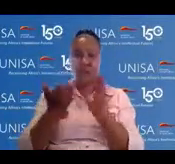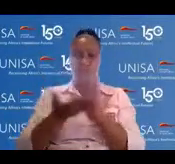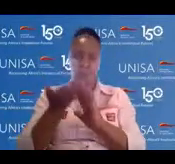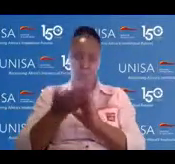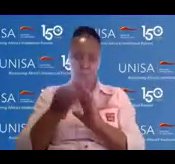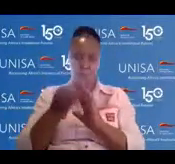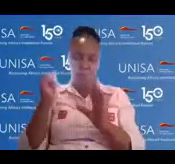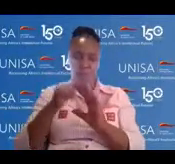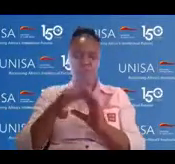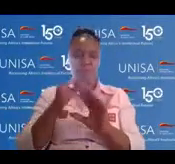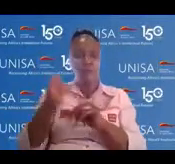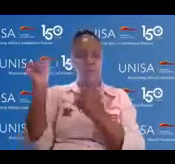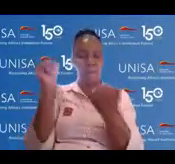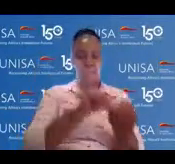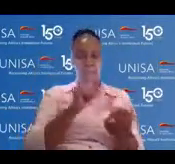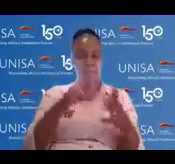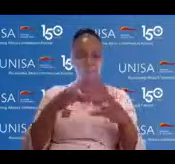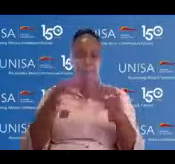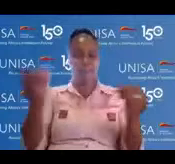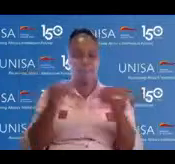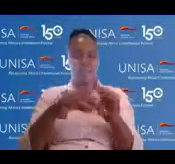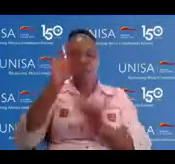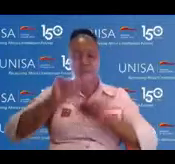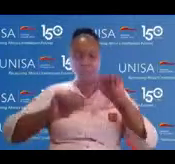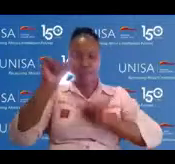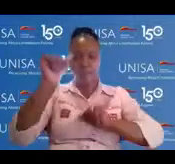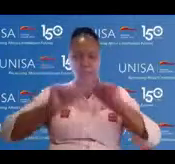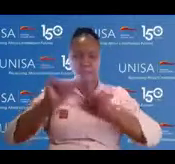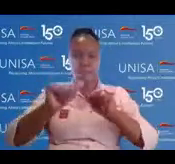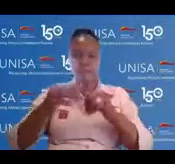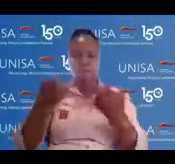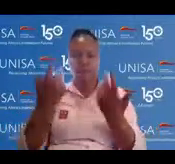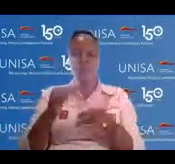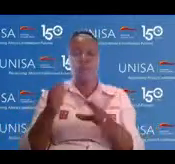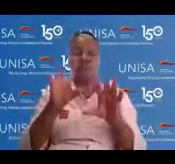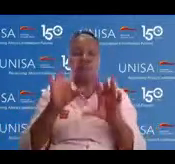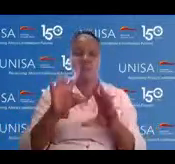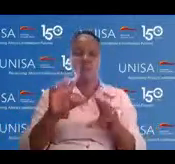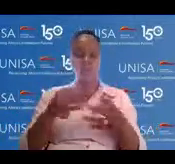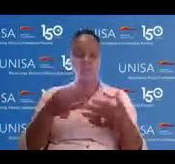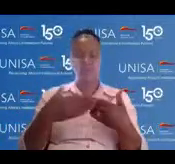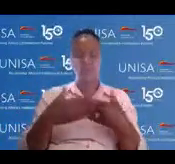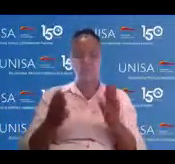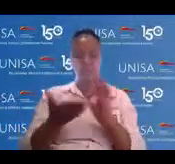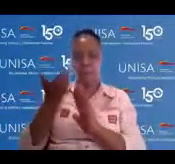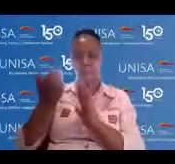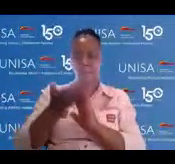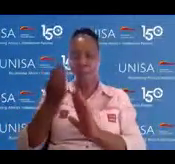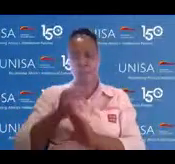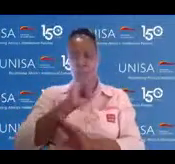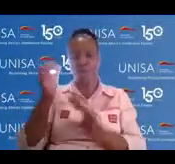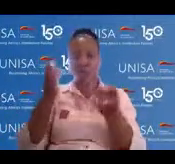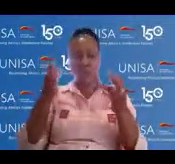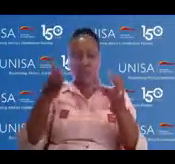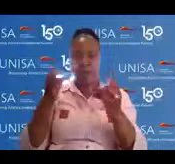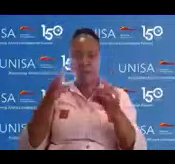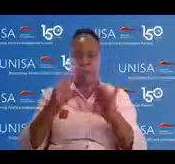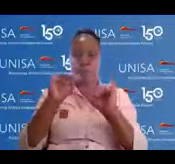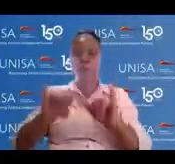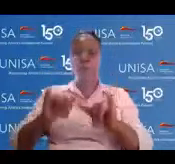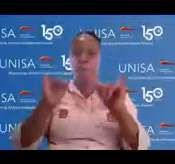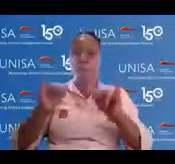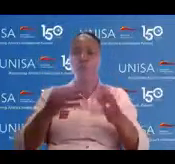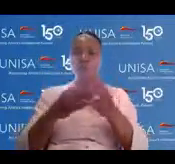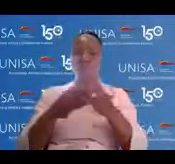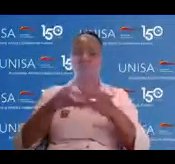say Finish Assessment, and then it will start uploading all the information. So you wait until everything has been uploaded